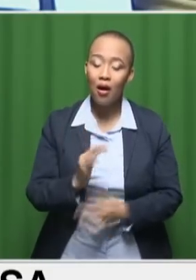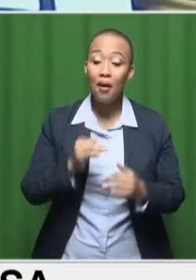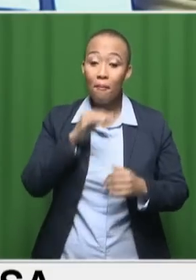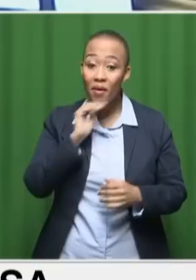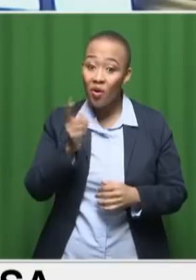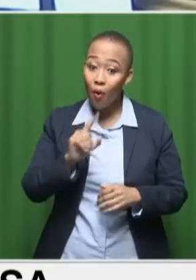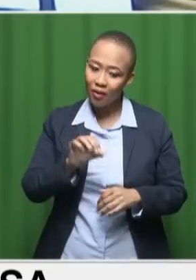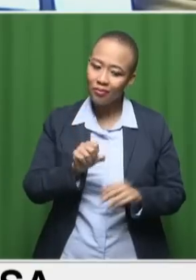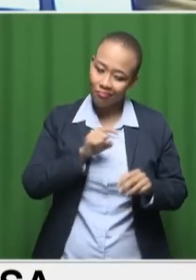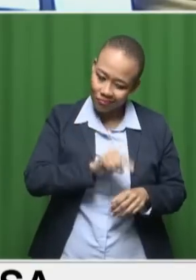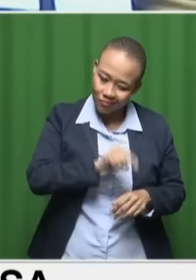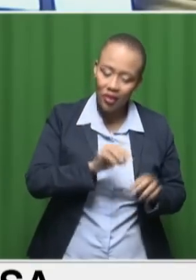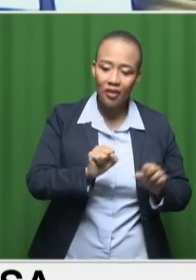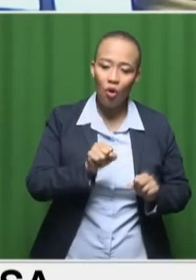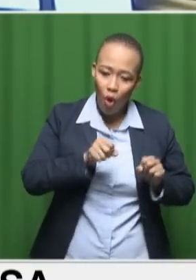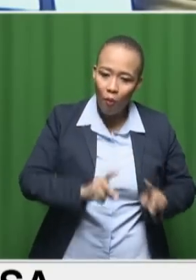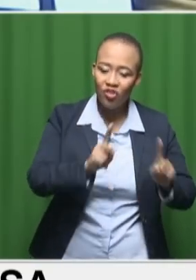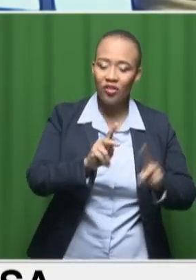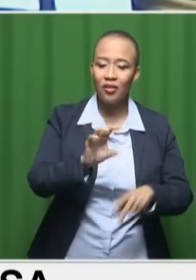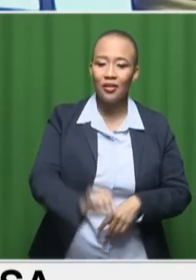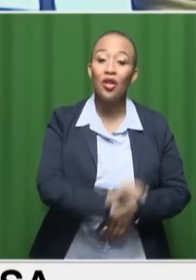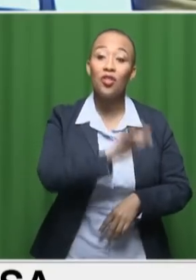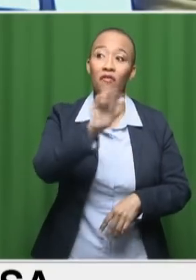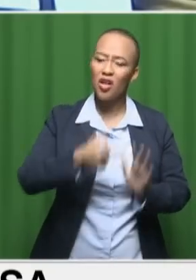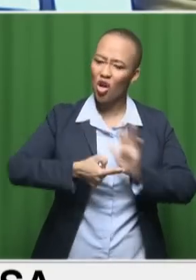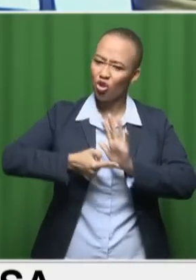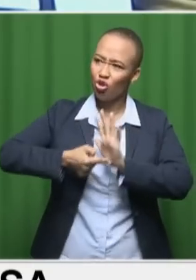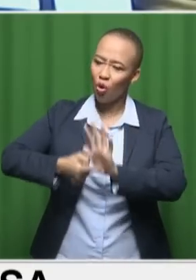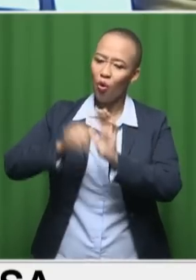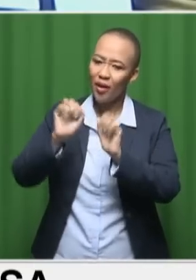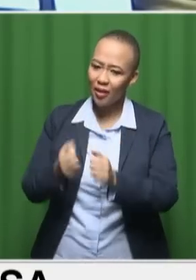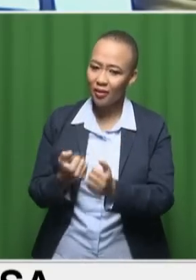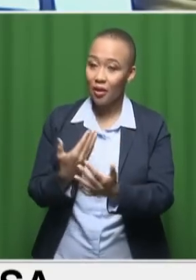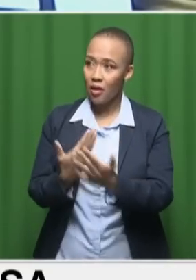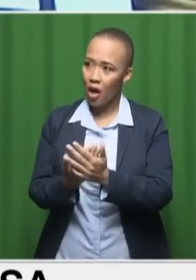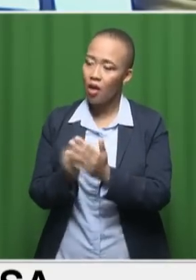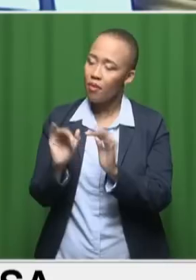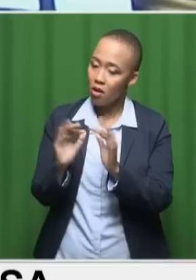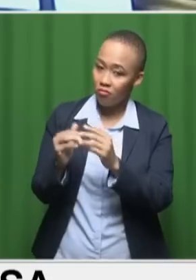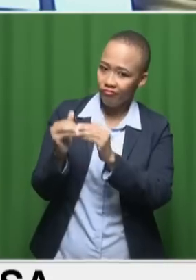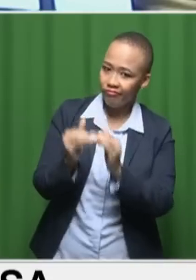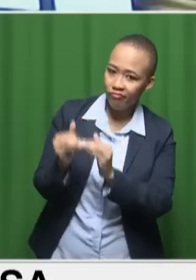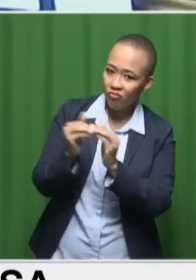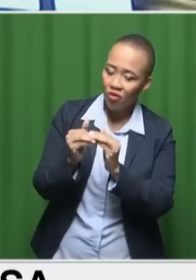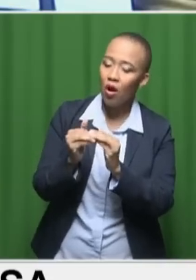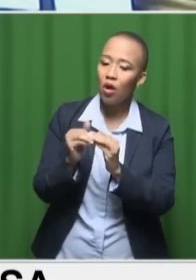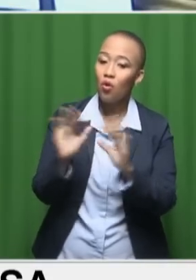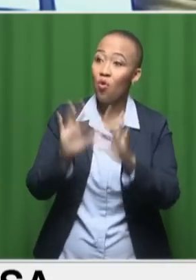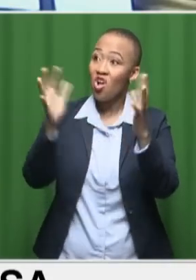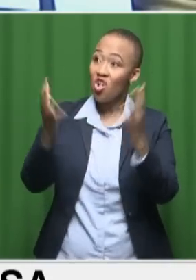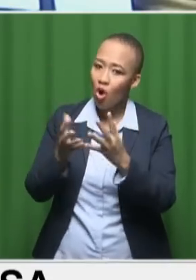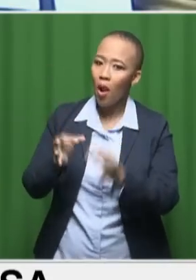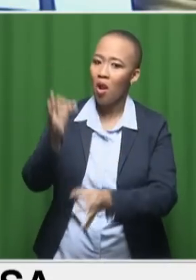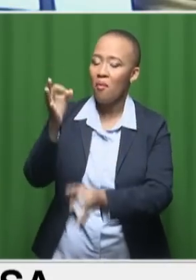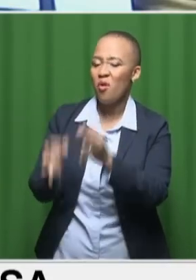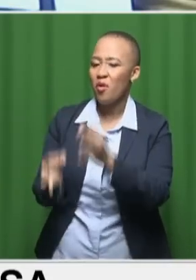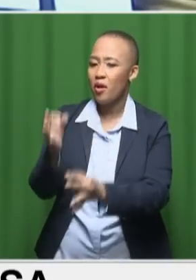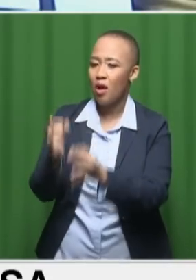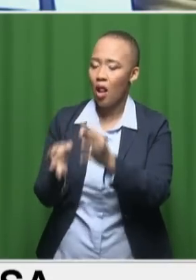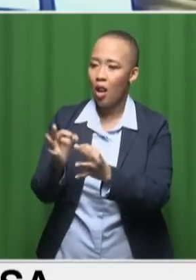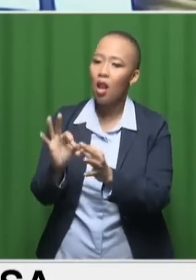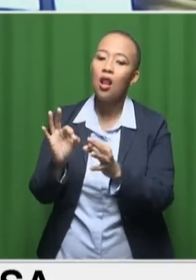what type of individual or individuals that would be seen in that delegation. I think we certainly need someone